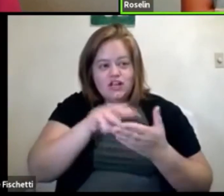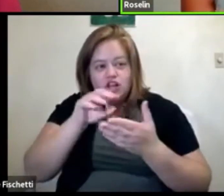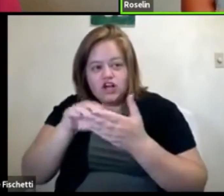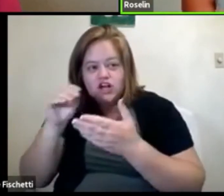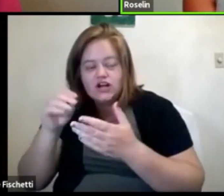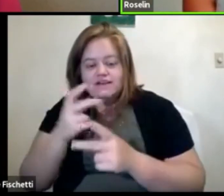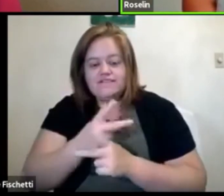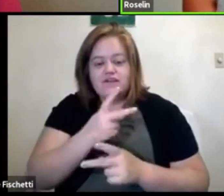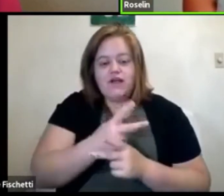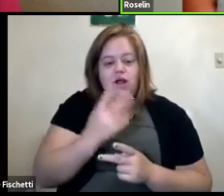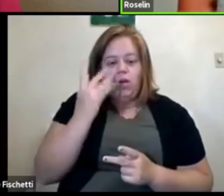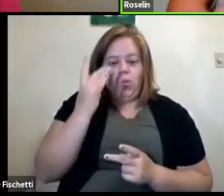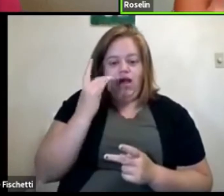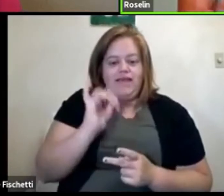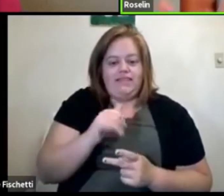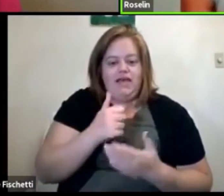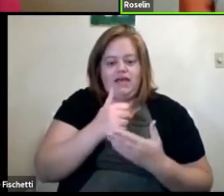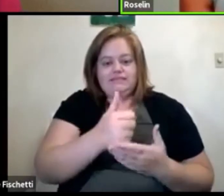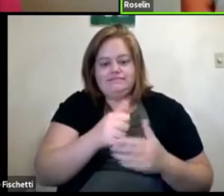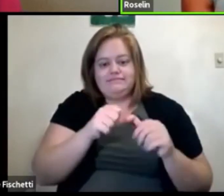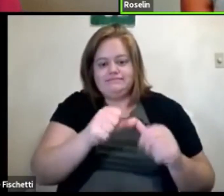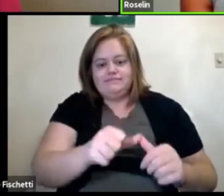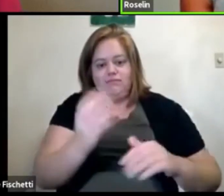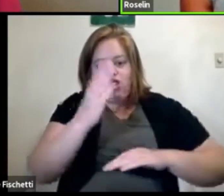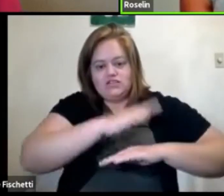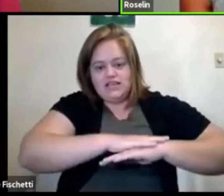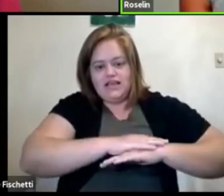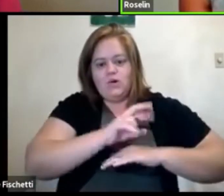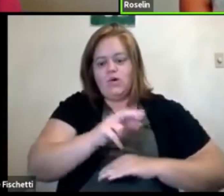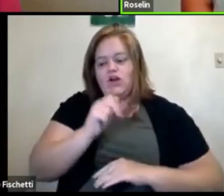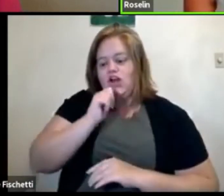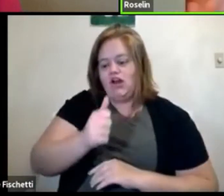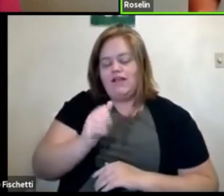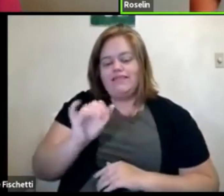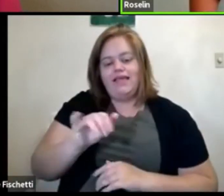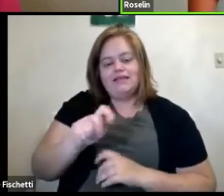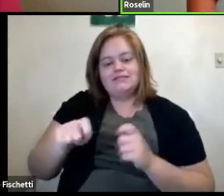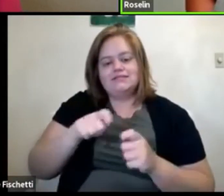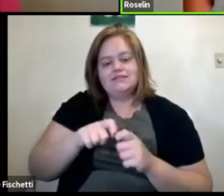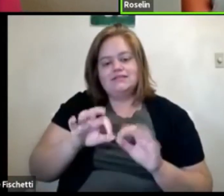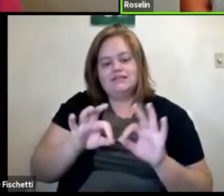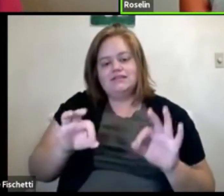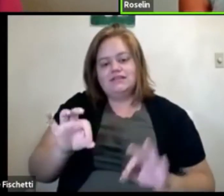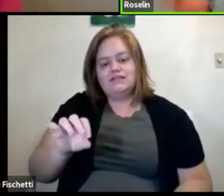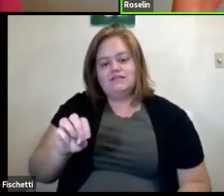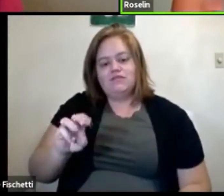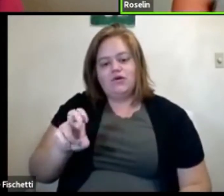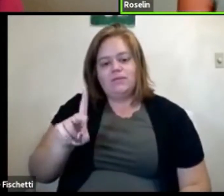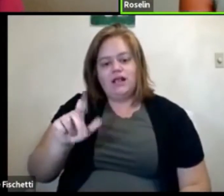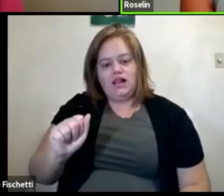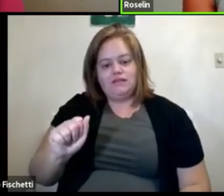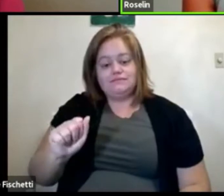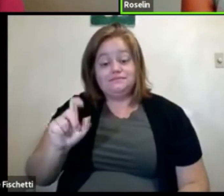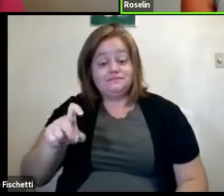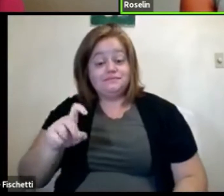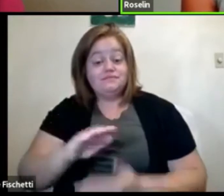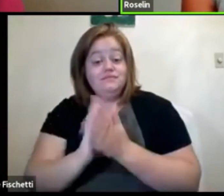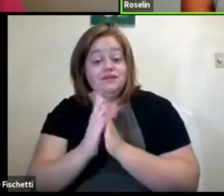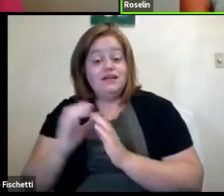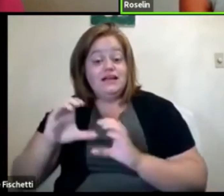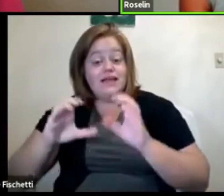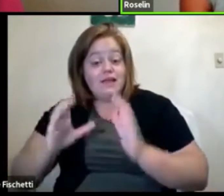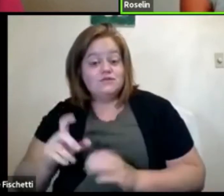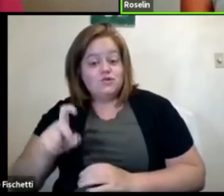because that's really the building blocks of a full formula. So if you want to be a cosmetic chemist, you need to understand all the